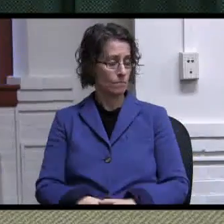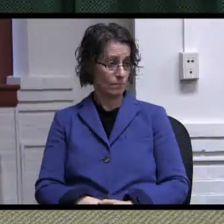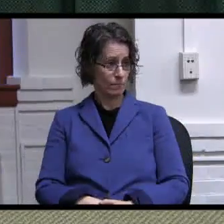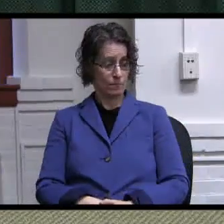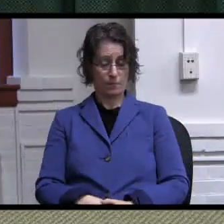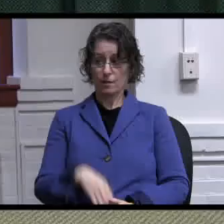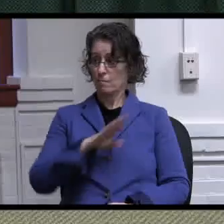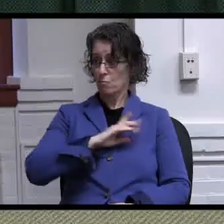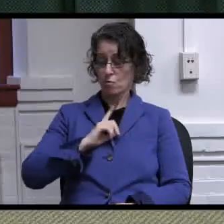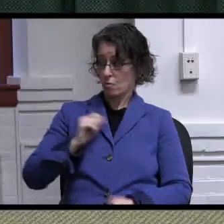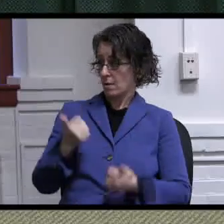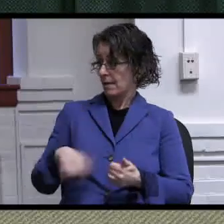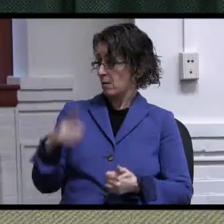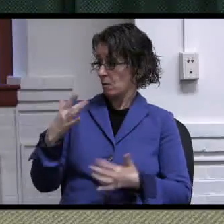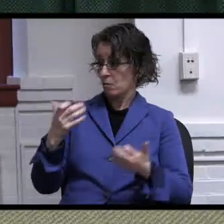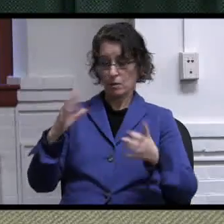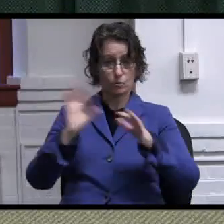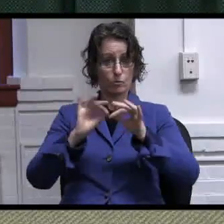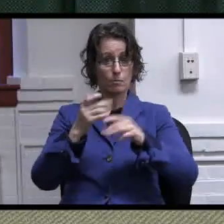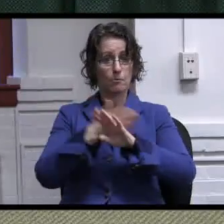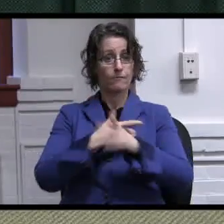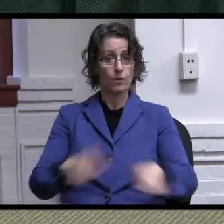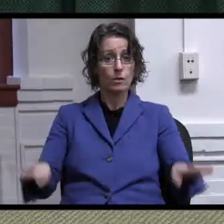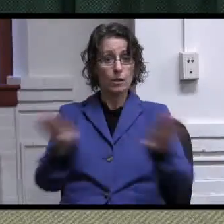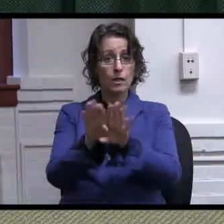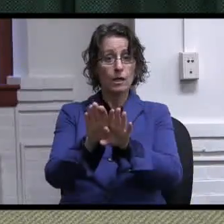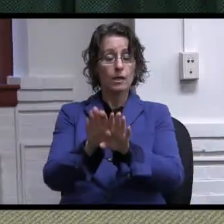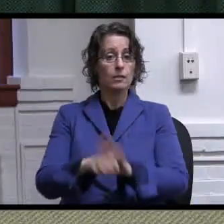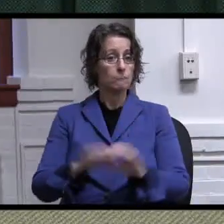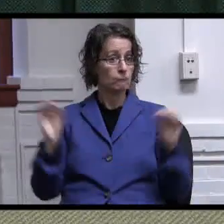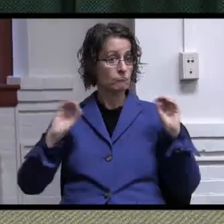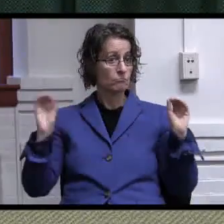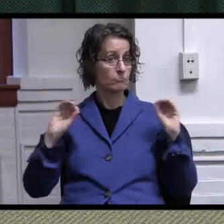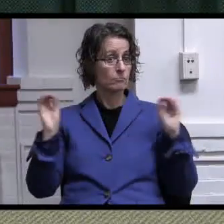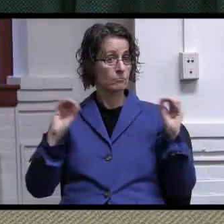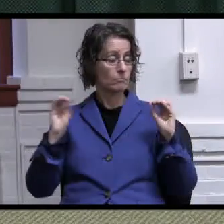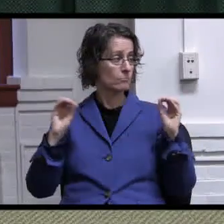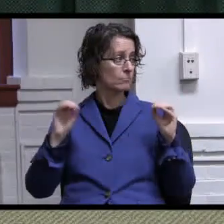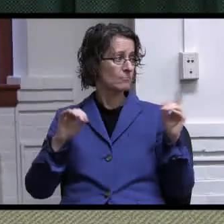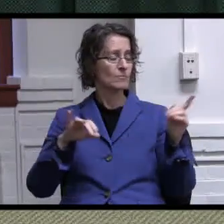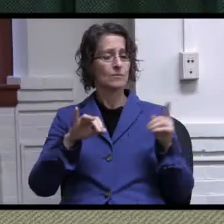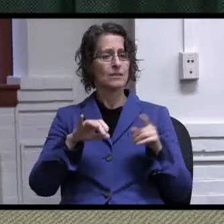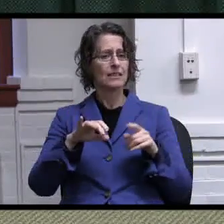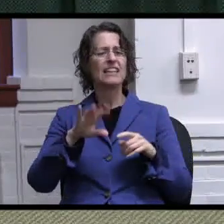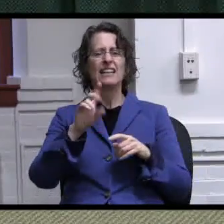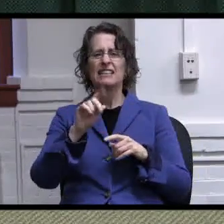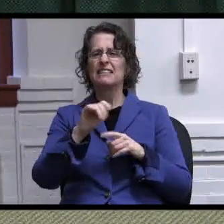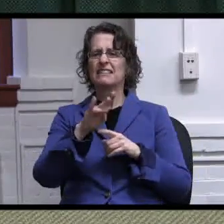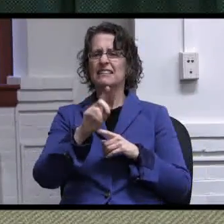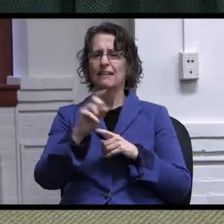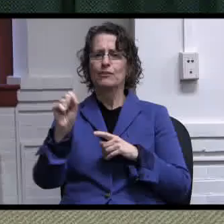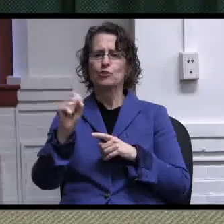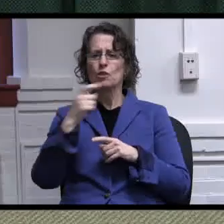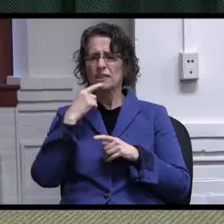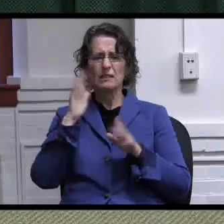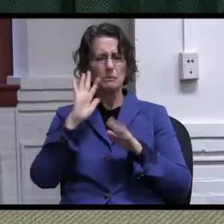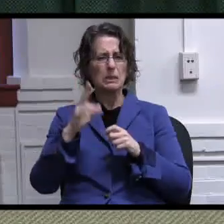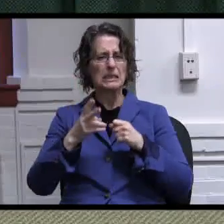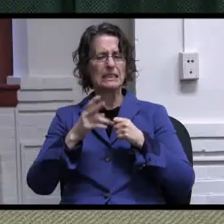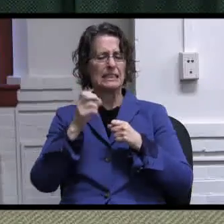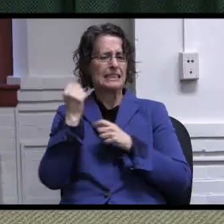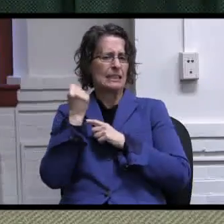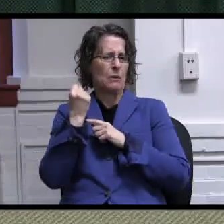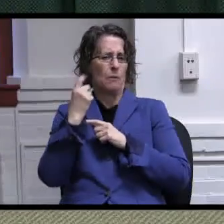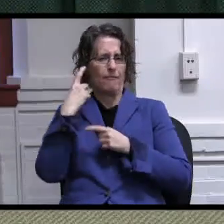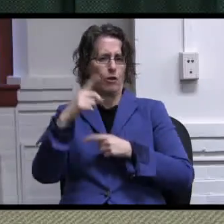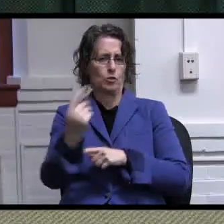else on the board wants to say anything before we adjourn? No? Does somebody want to? Save it for Tuesday. Yeah, save it for Tuesday. Does anyone want to make a motion to